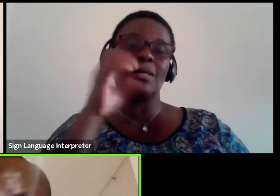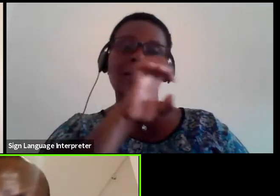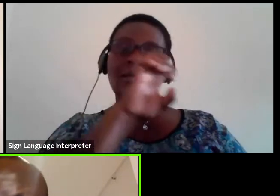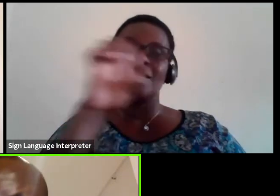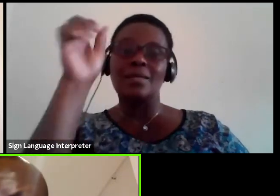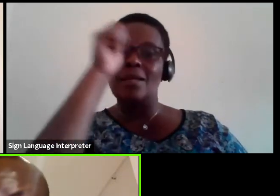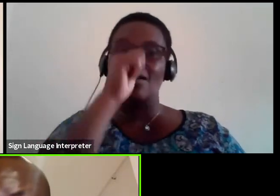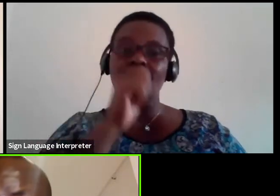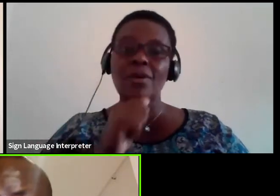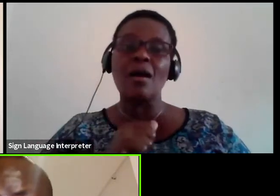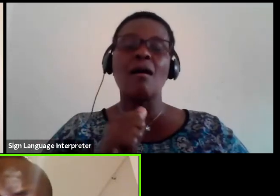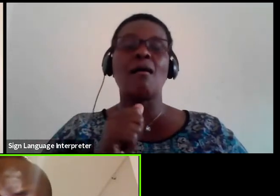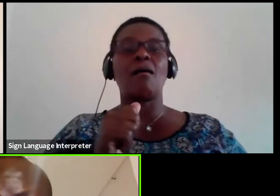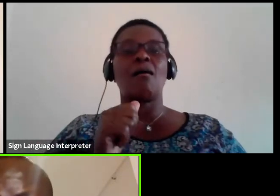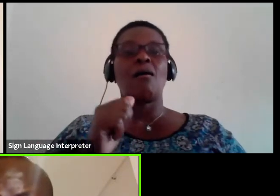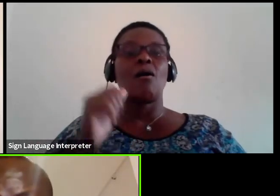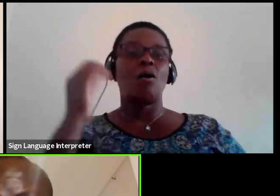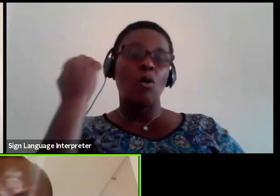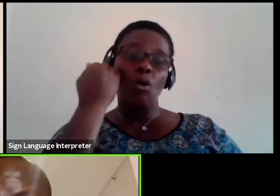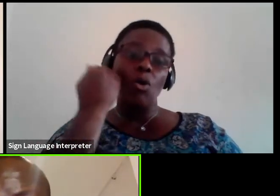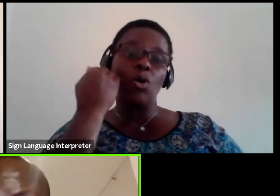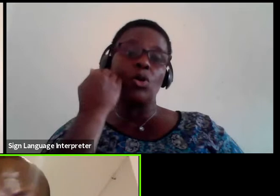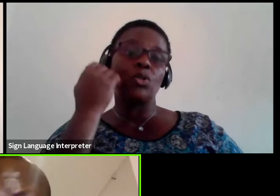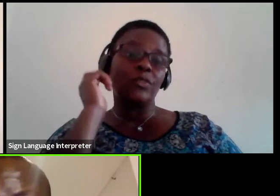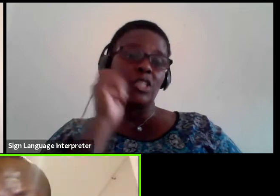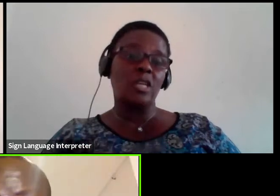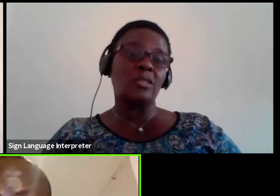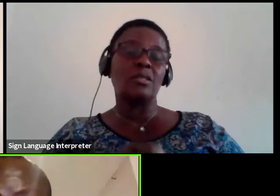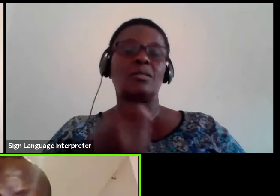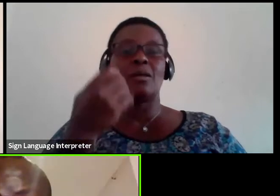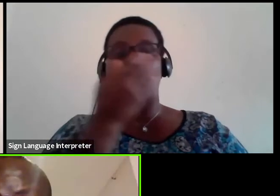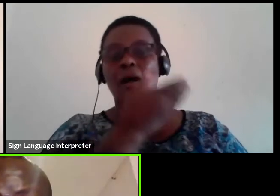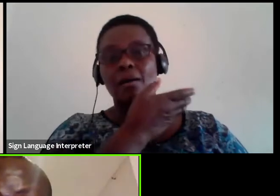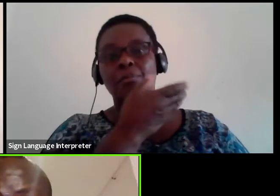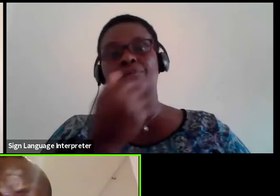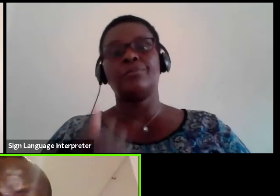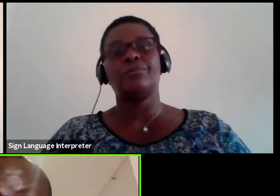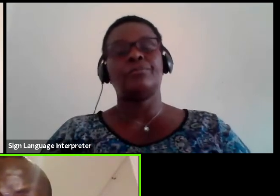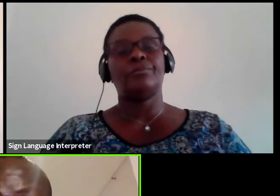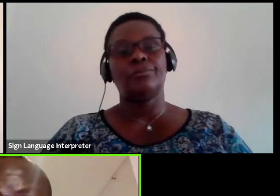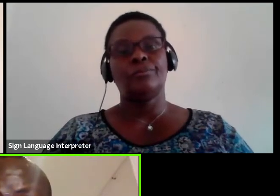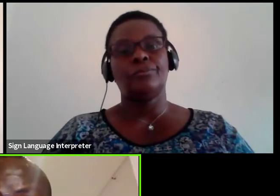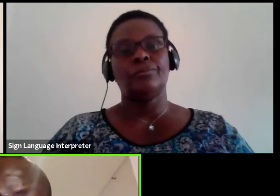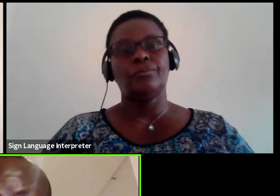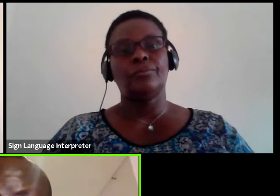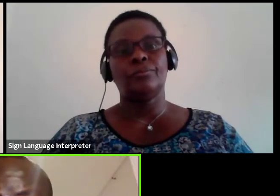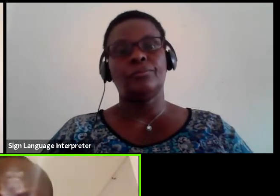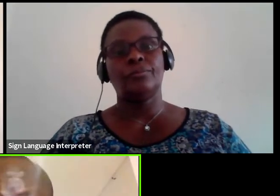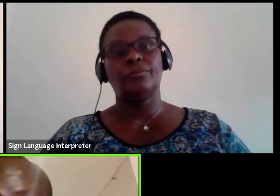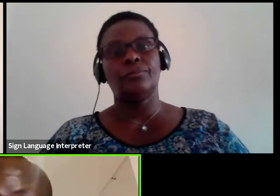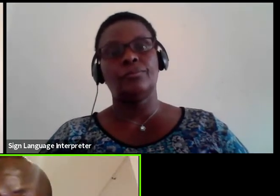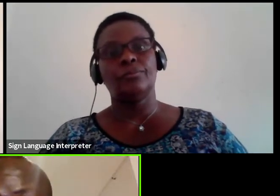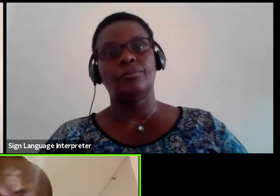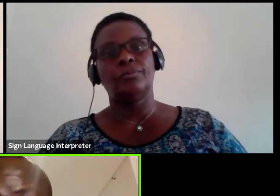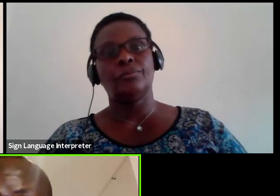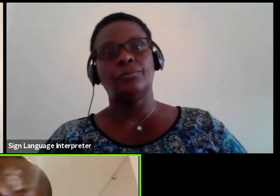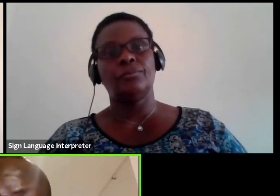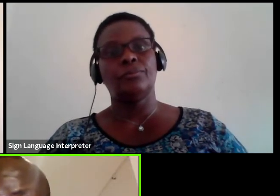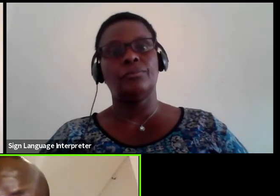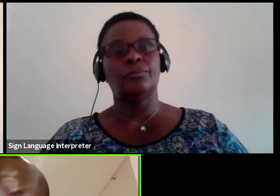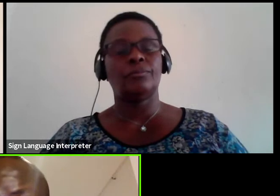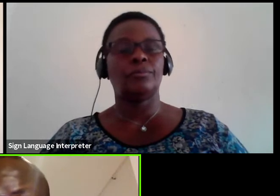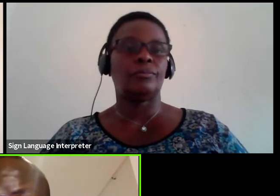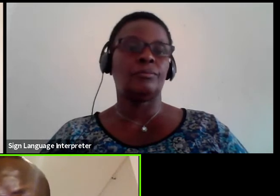Africa Legislative Assembly. These are institutions which we need to start engaging with to, whether we are taking cases to the courts